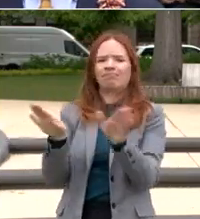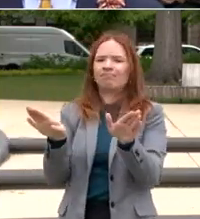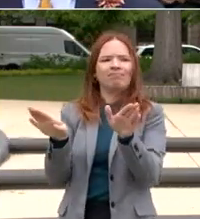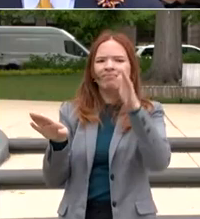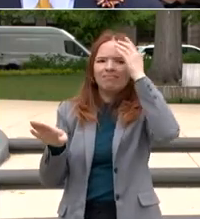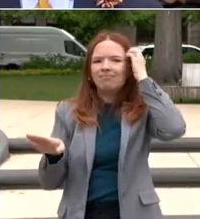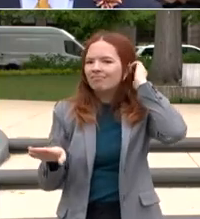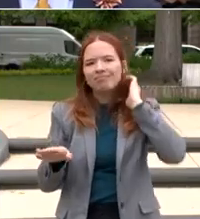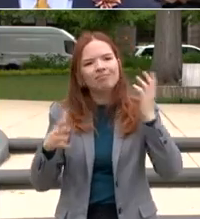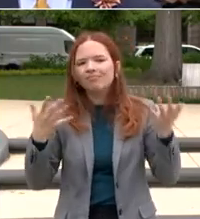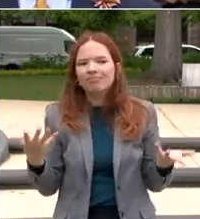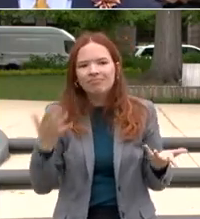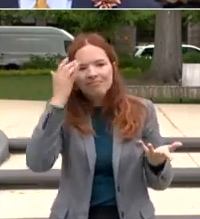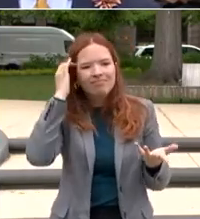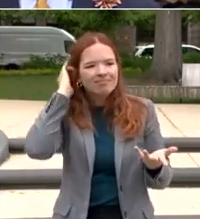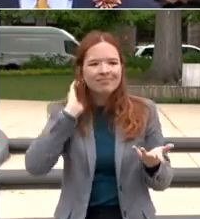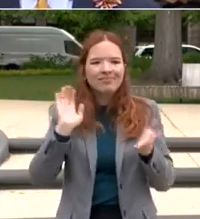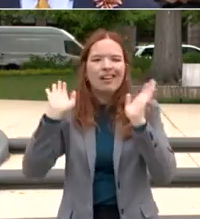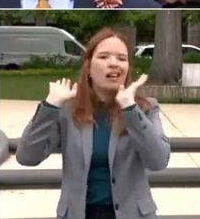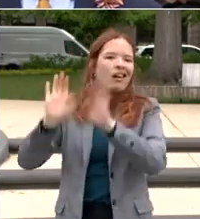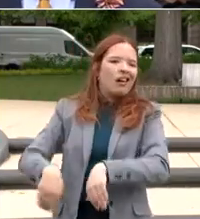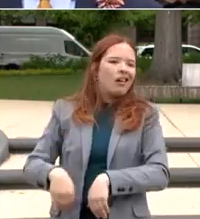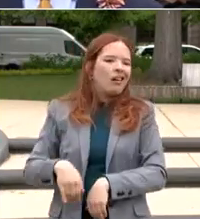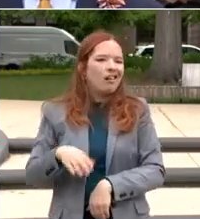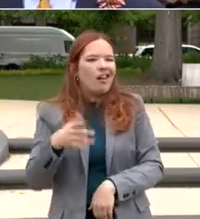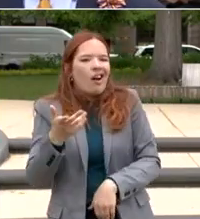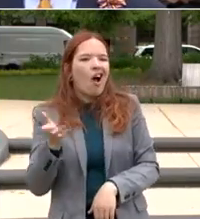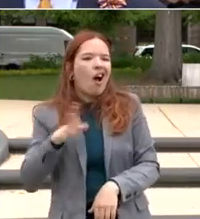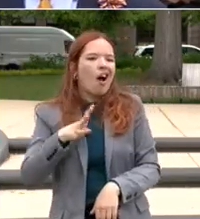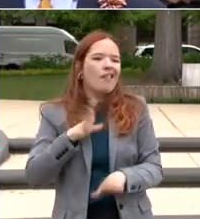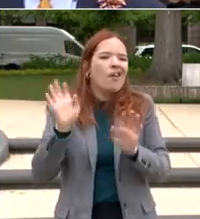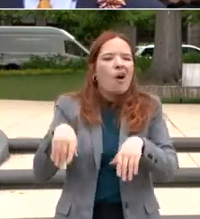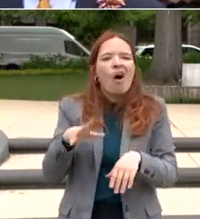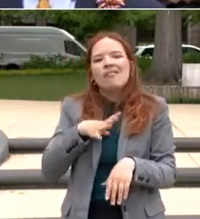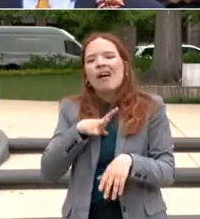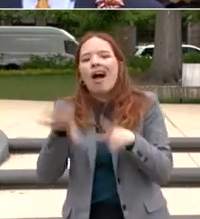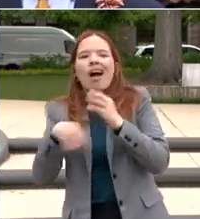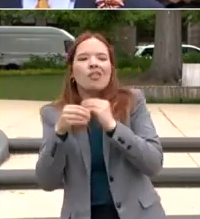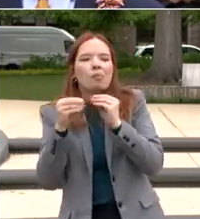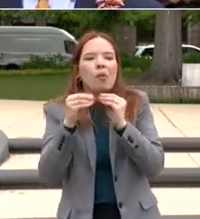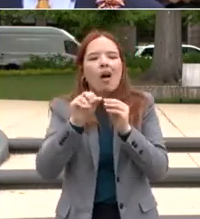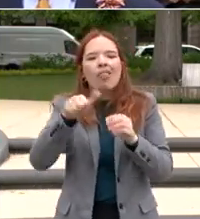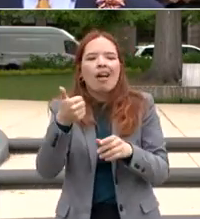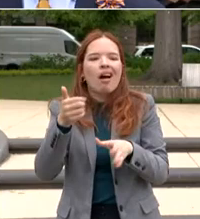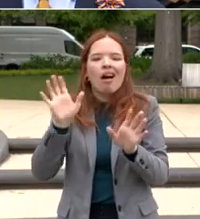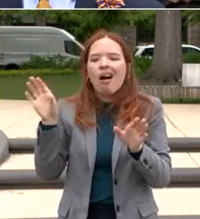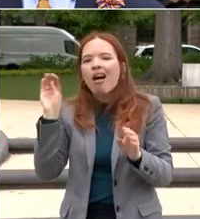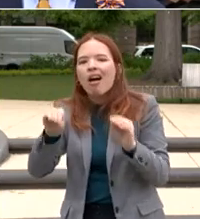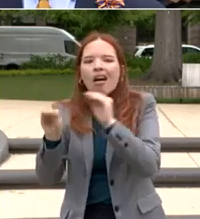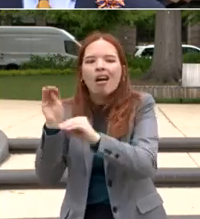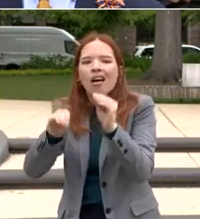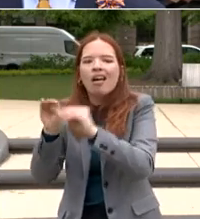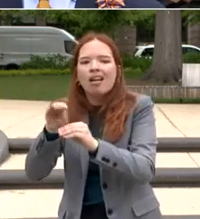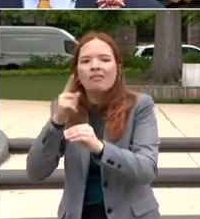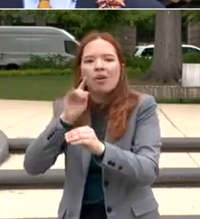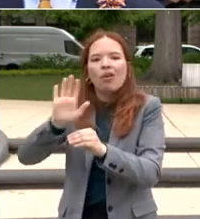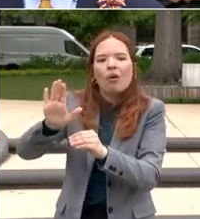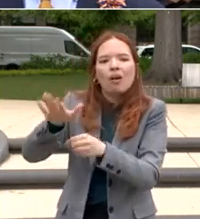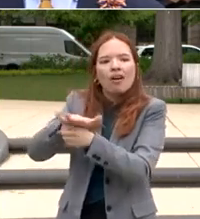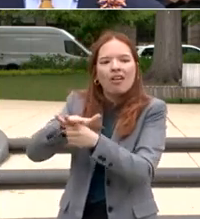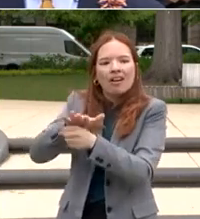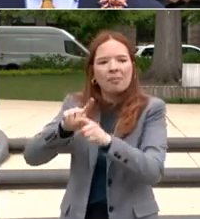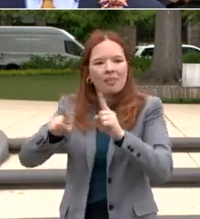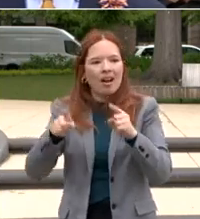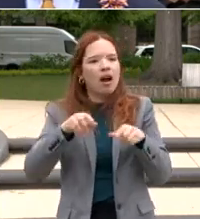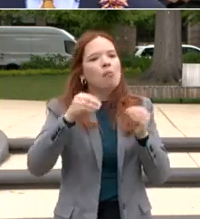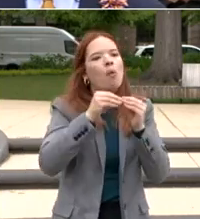just say casually that we're going to add a few dollars to this person or that person when we're trying to get